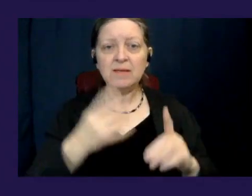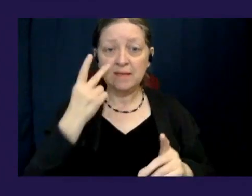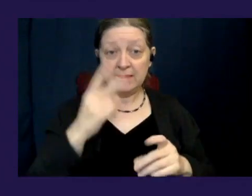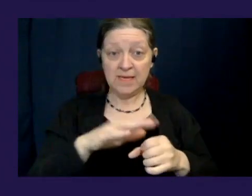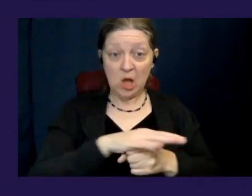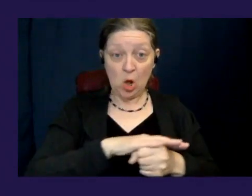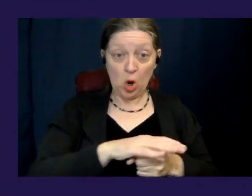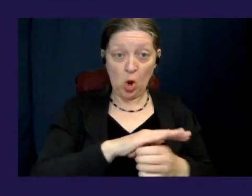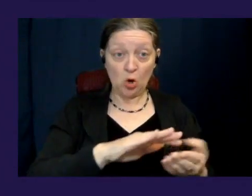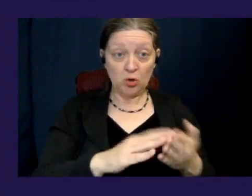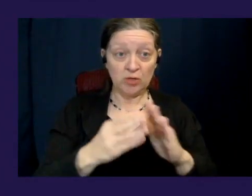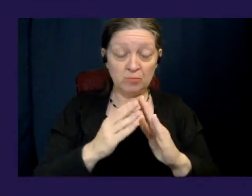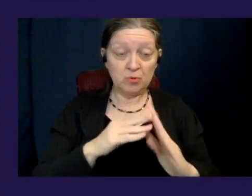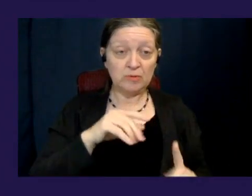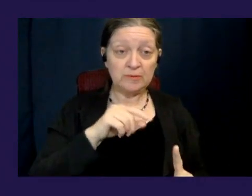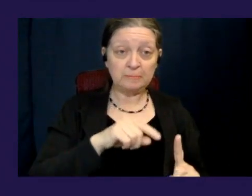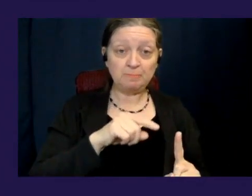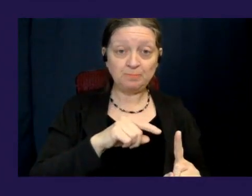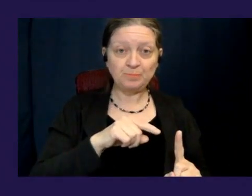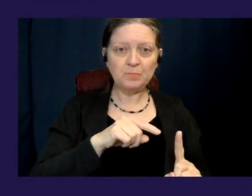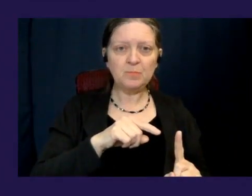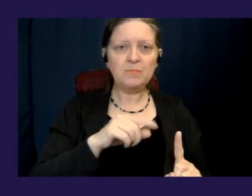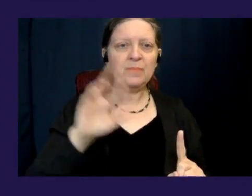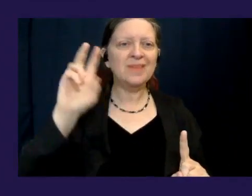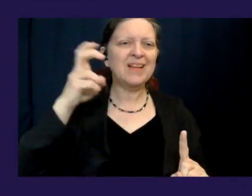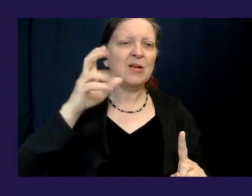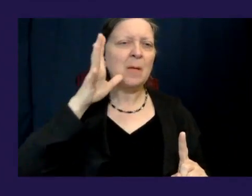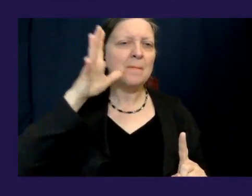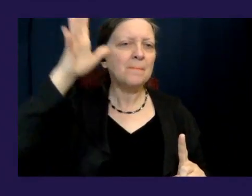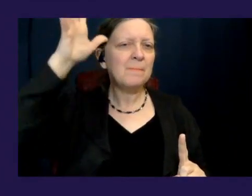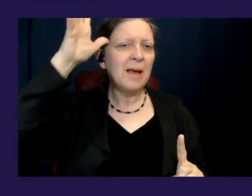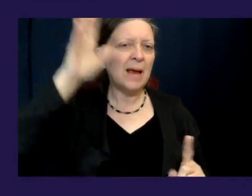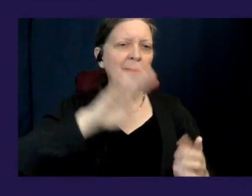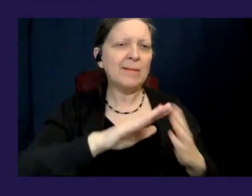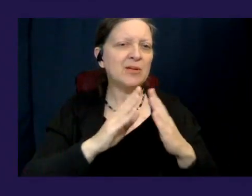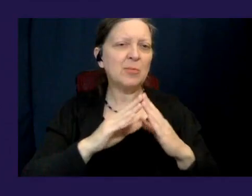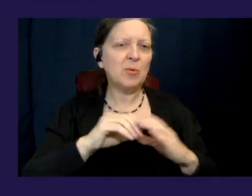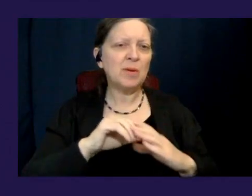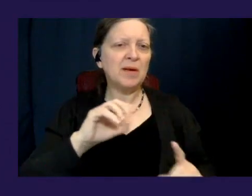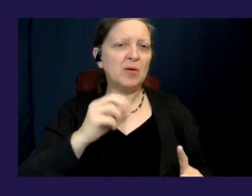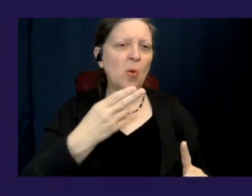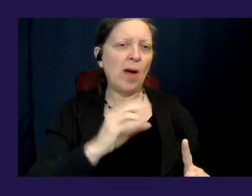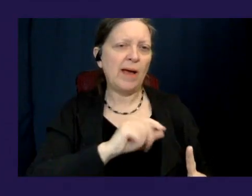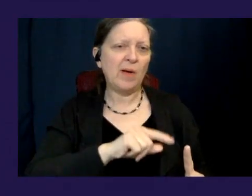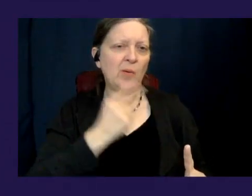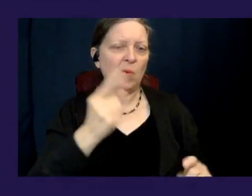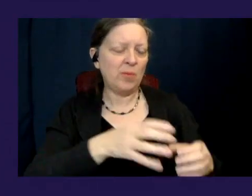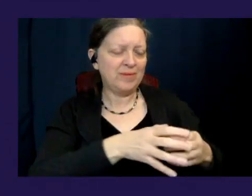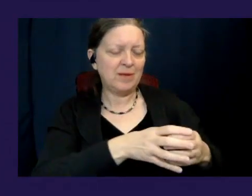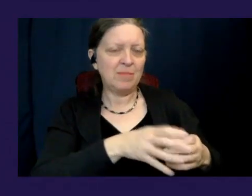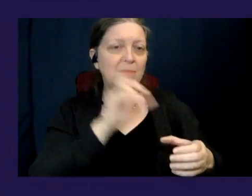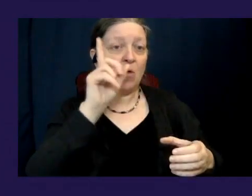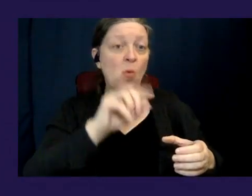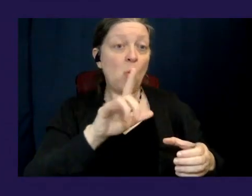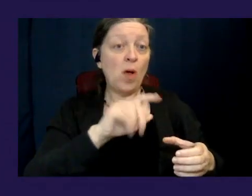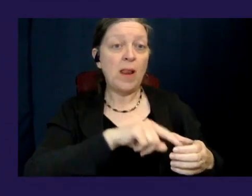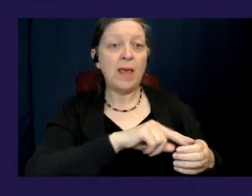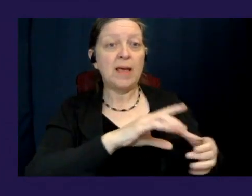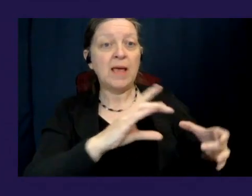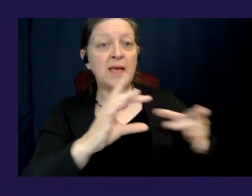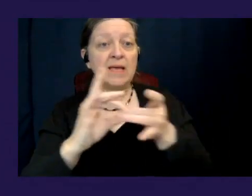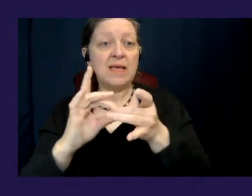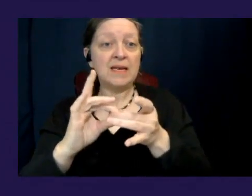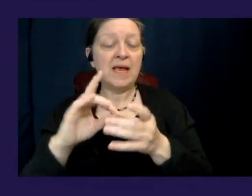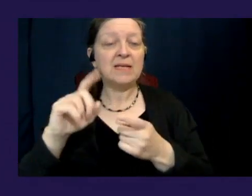that identify as local, a parenting community in some small area in Ohio, is one link. They're connected into